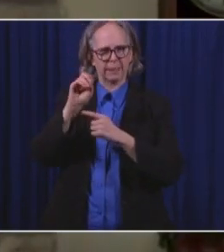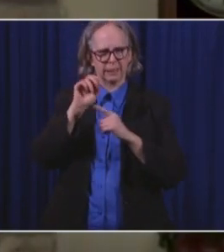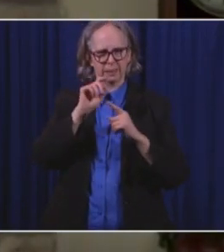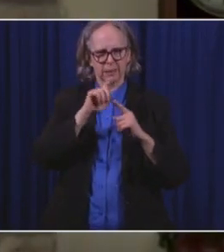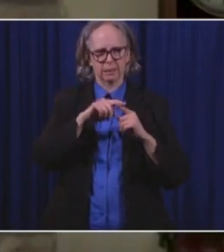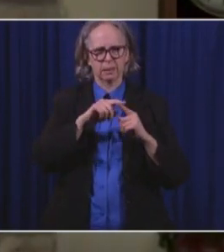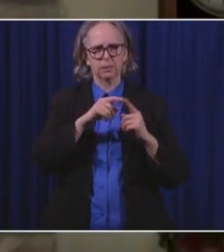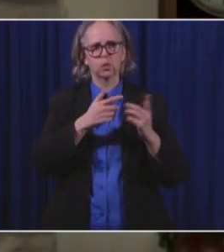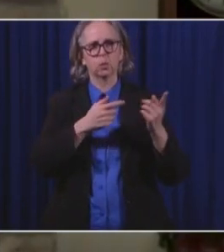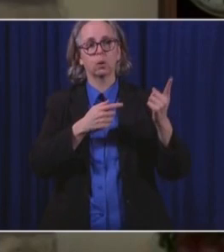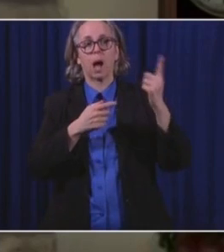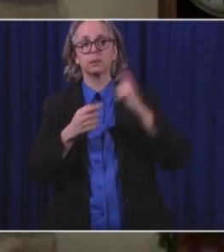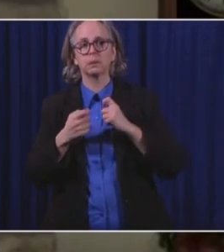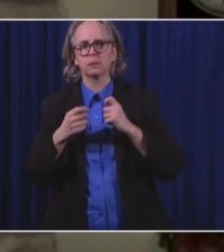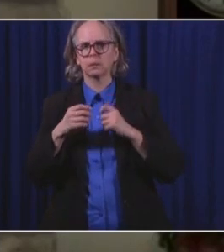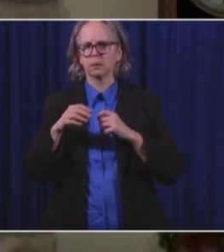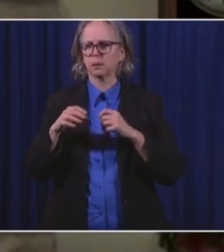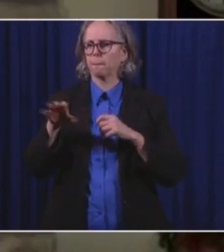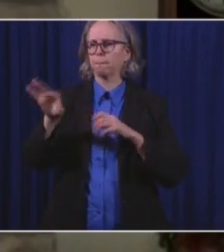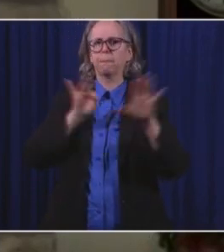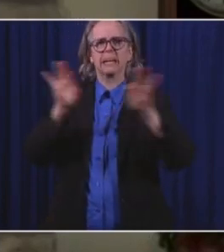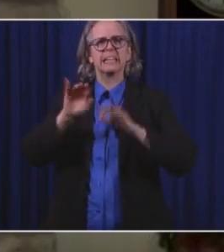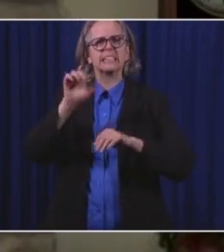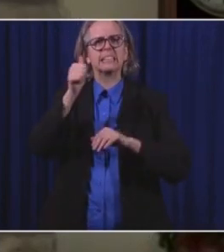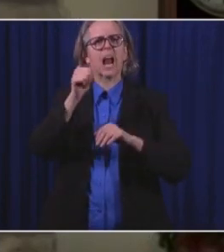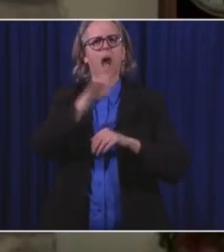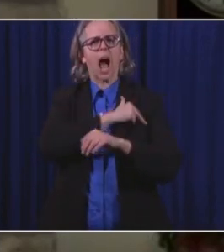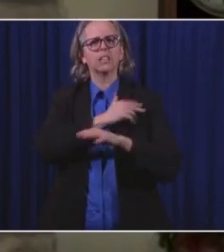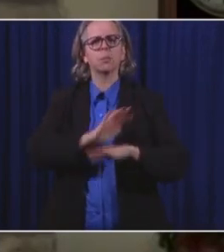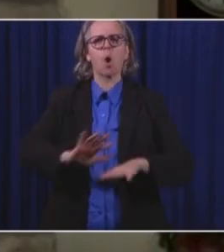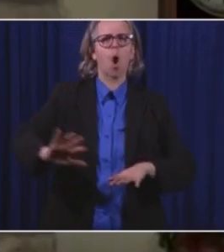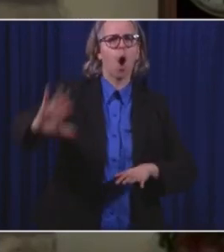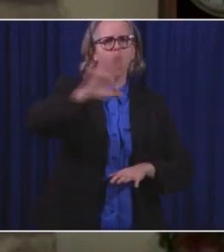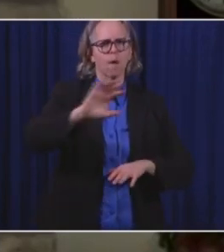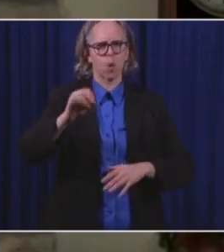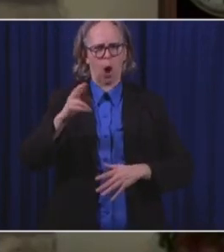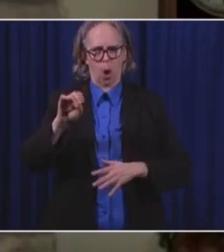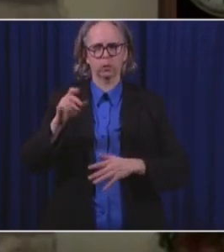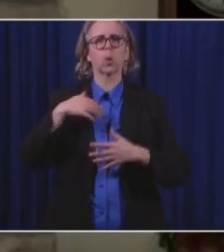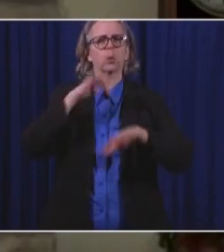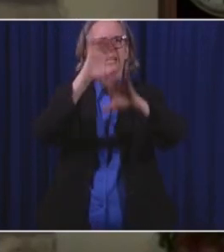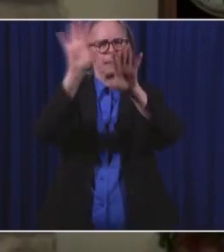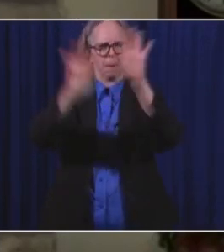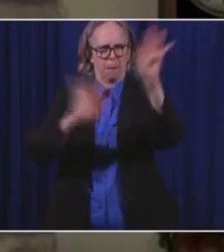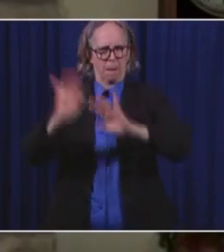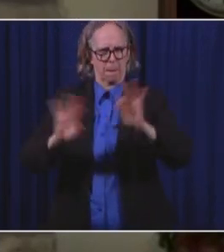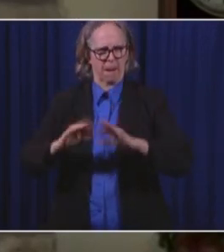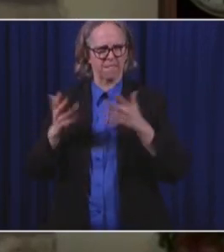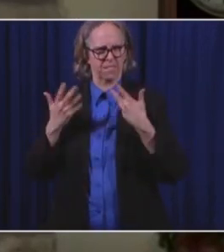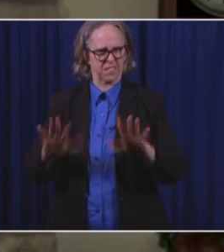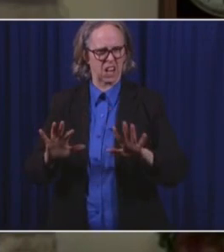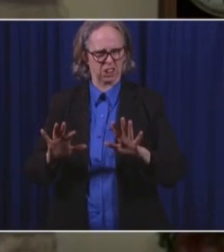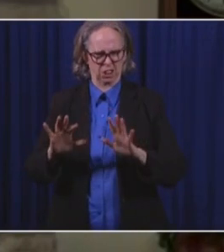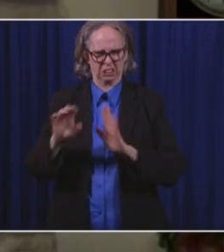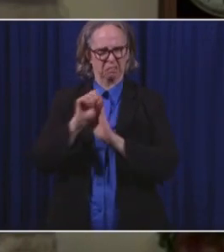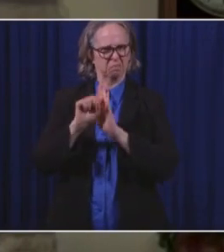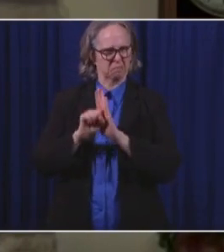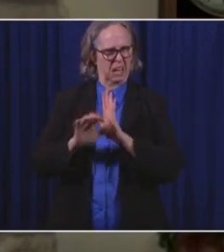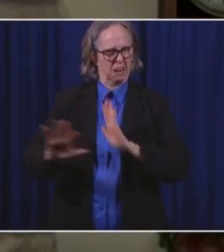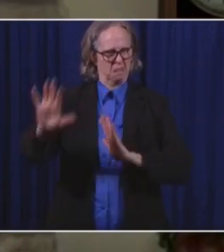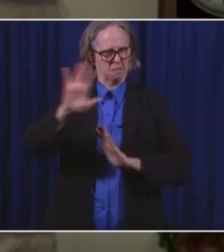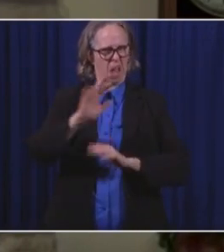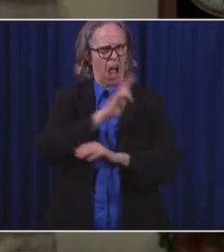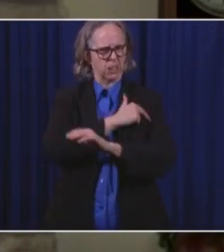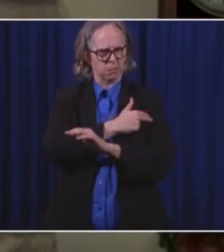We pick them by contacting hospitals and determining which hospitals could deal with the sub-freeze